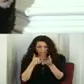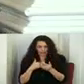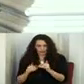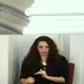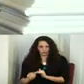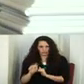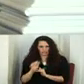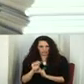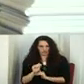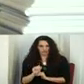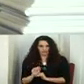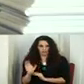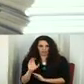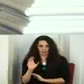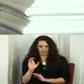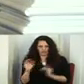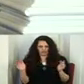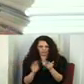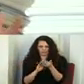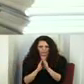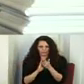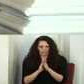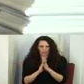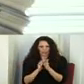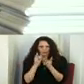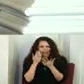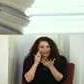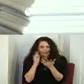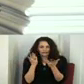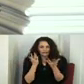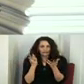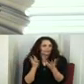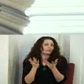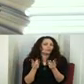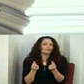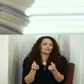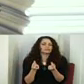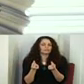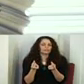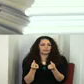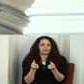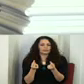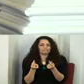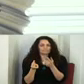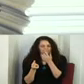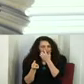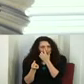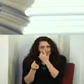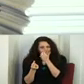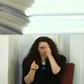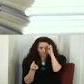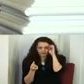town up in the Ottawa Valley, no idea what to do with anything other than what was heterosexual.